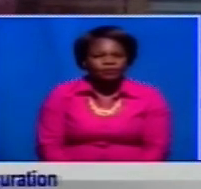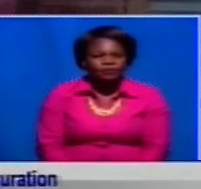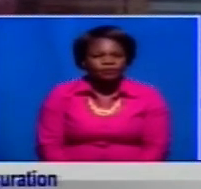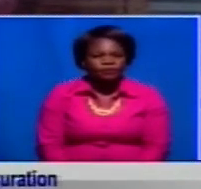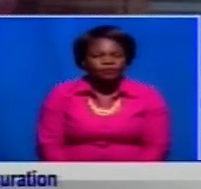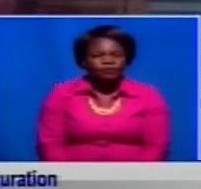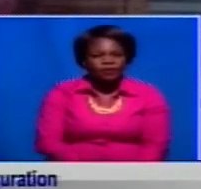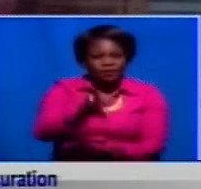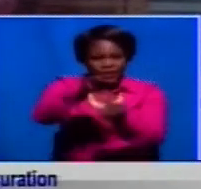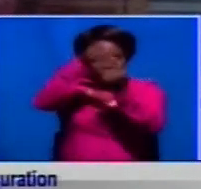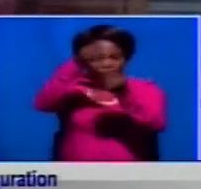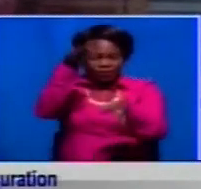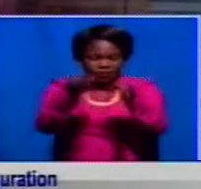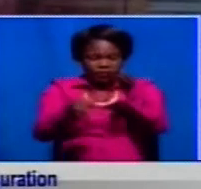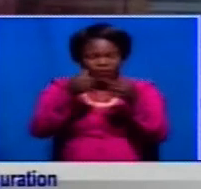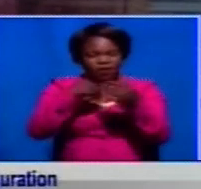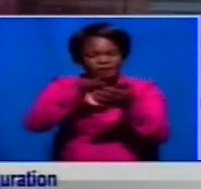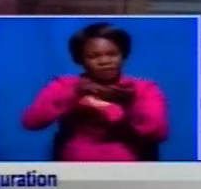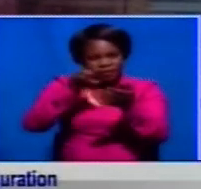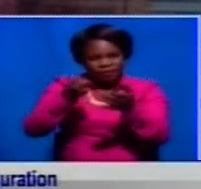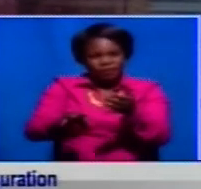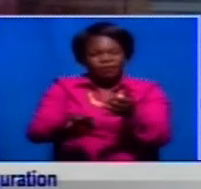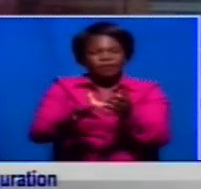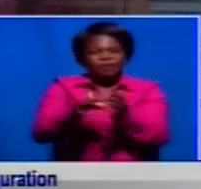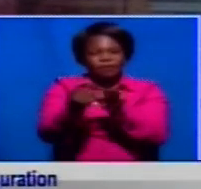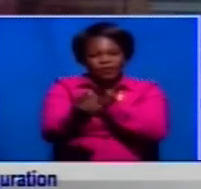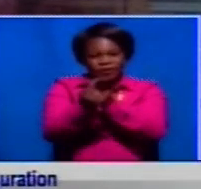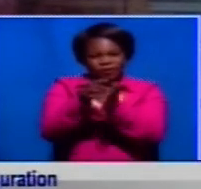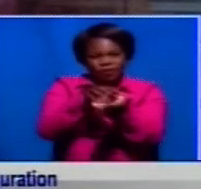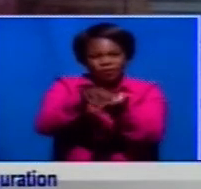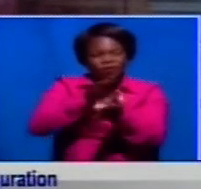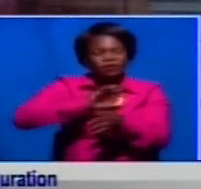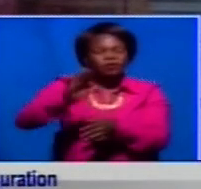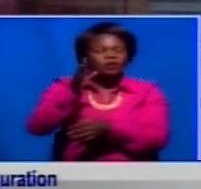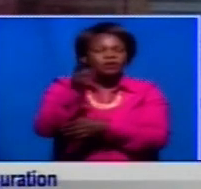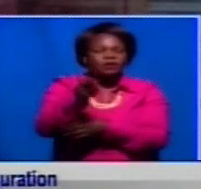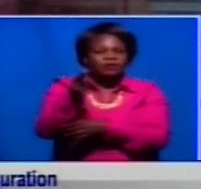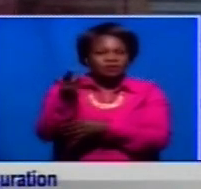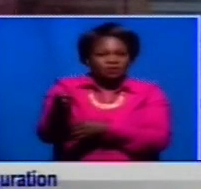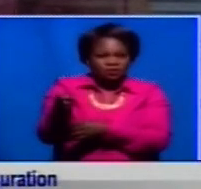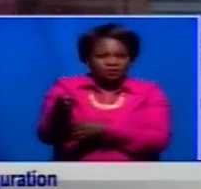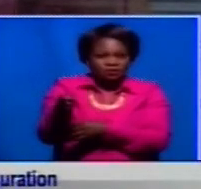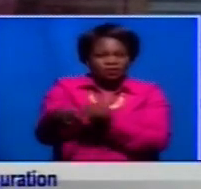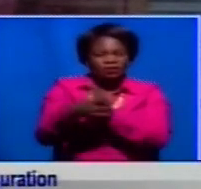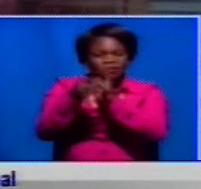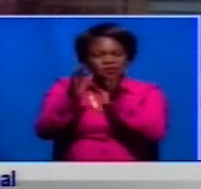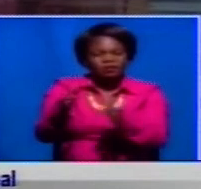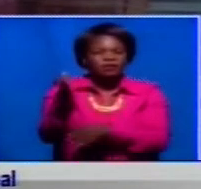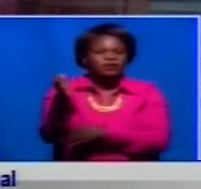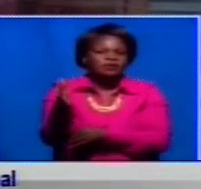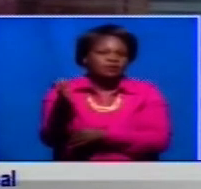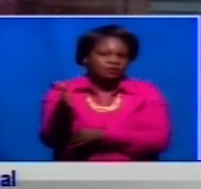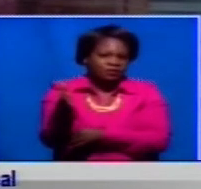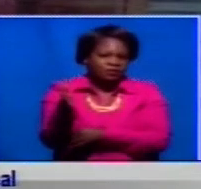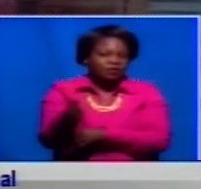The Supreme Court has dismissed the appeal case by UPN leader Hakainde Hichilema. This is in a matter where Mr.